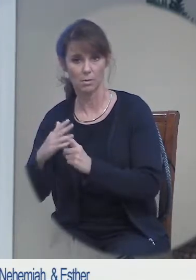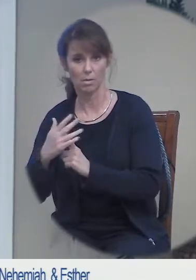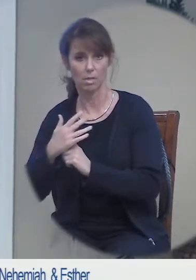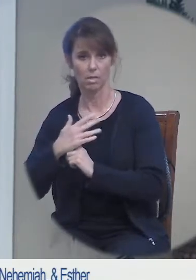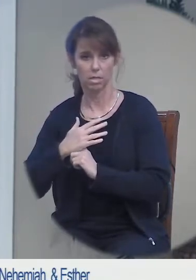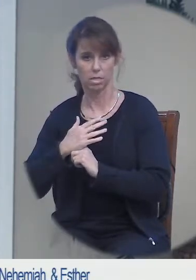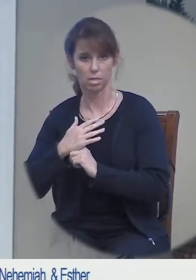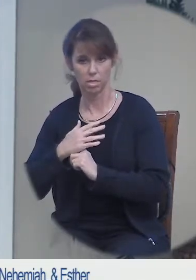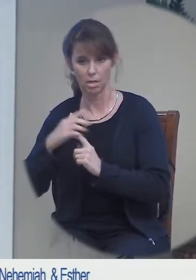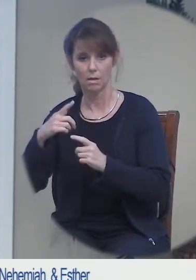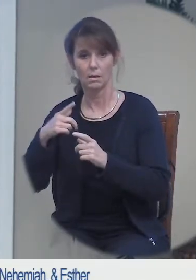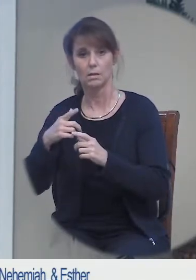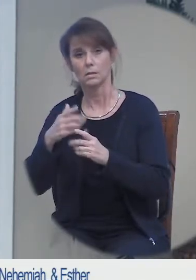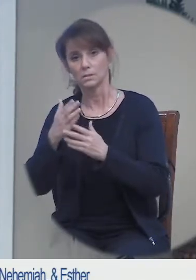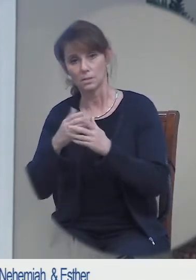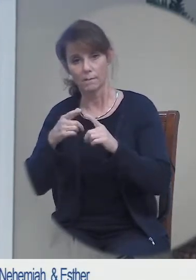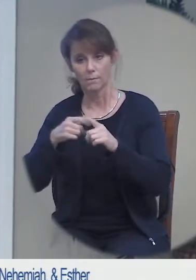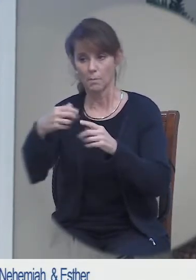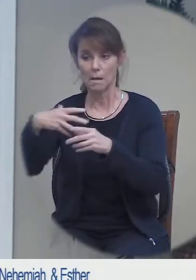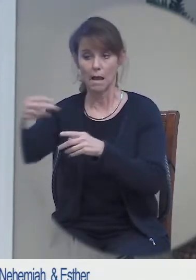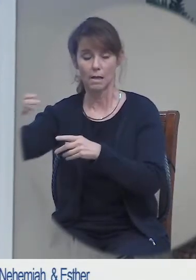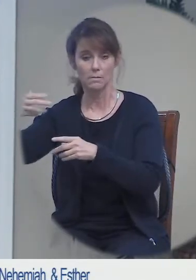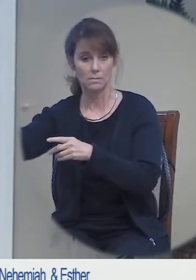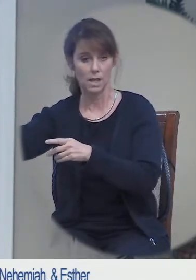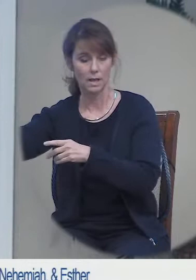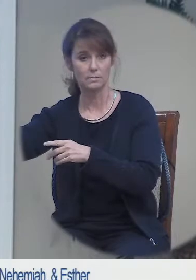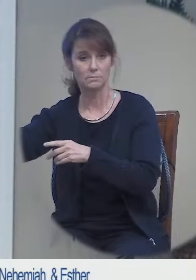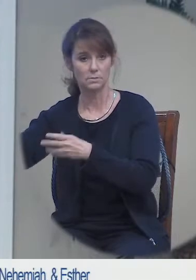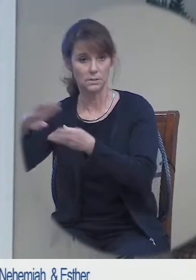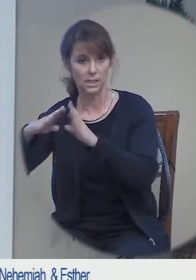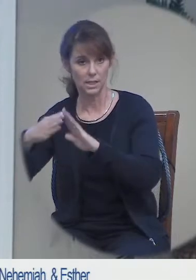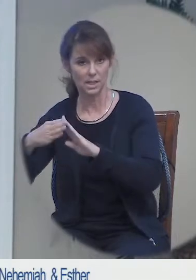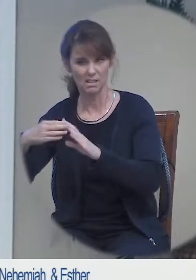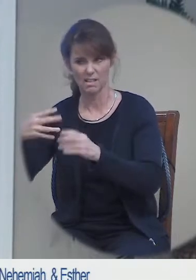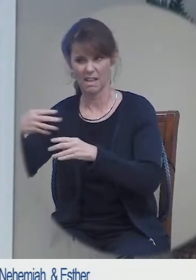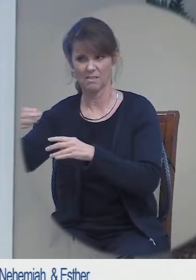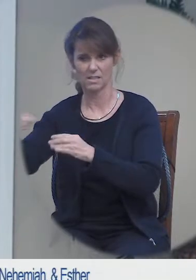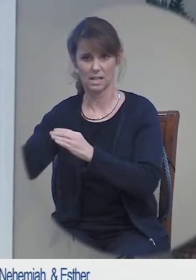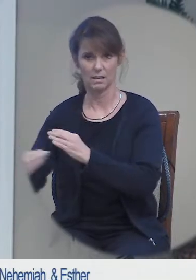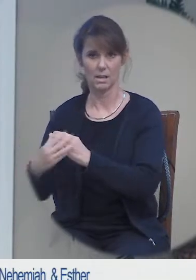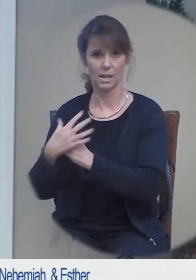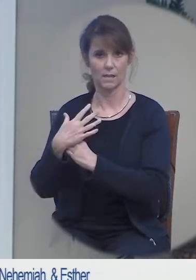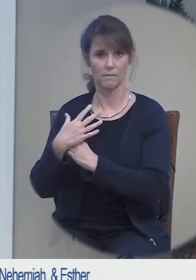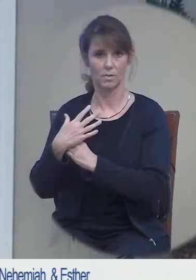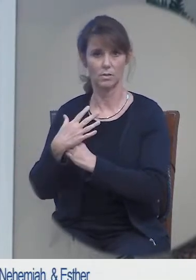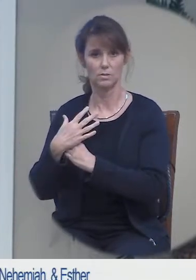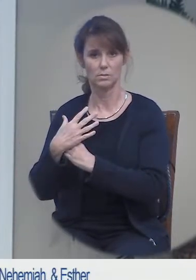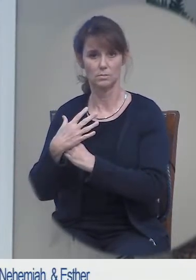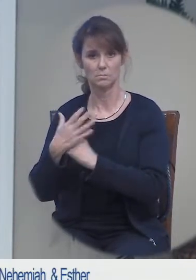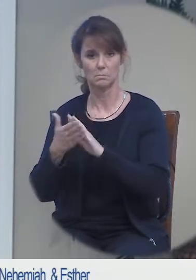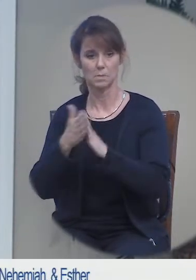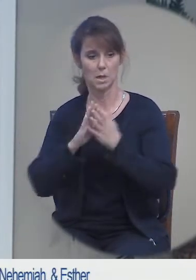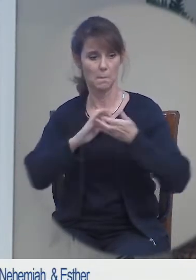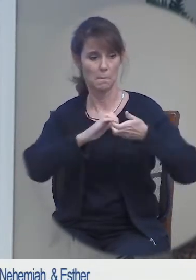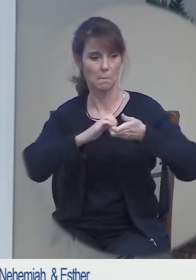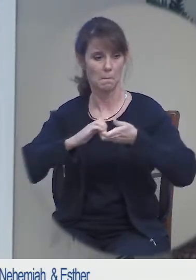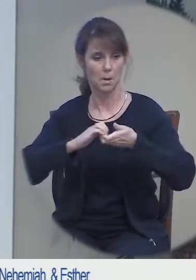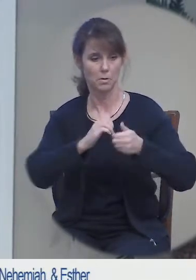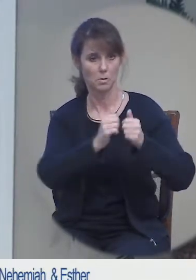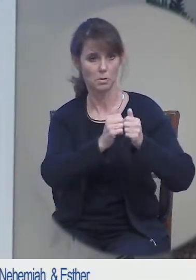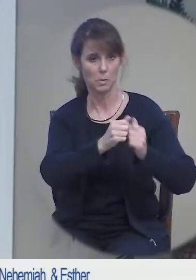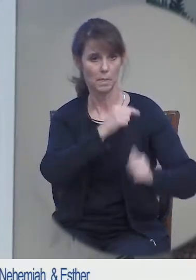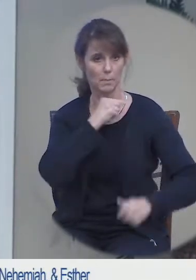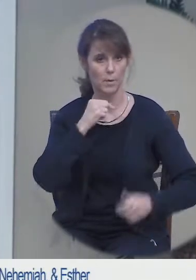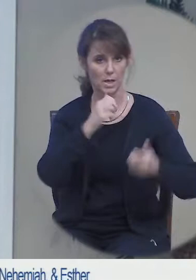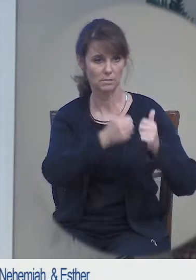the external or outside, but those outside influences have made alliances with the priestly families and others